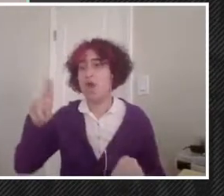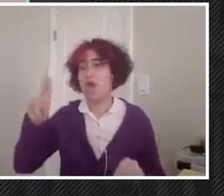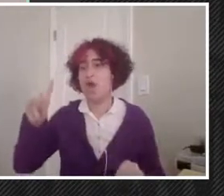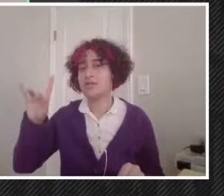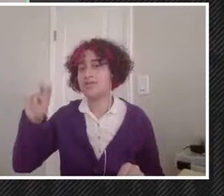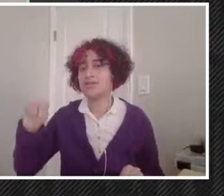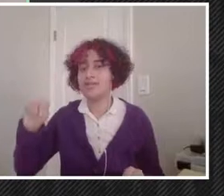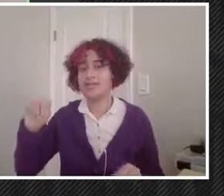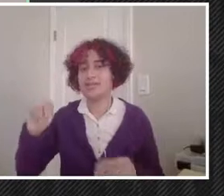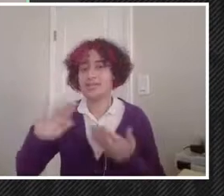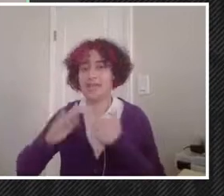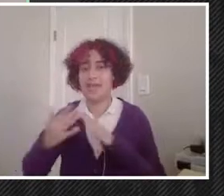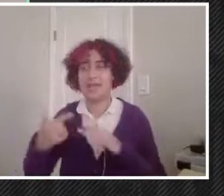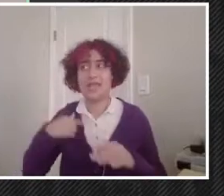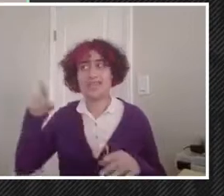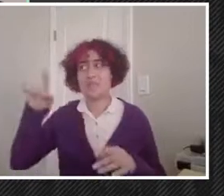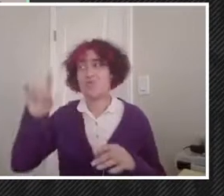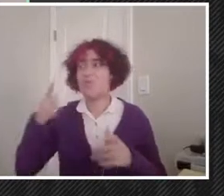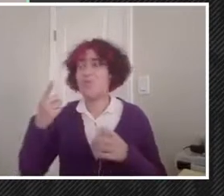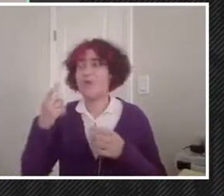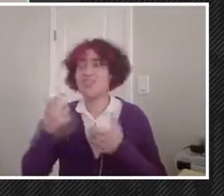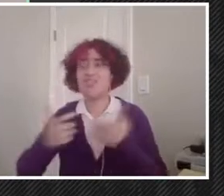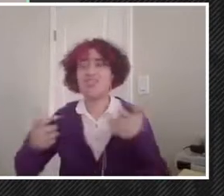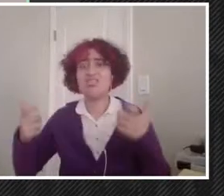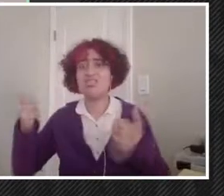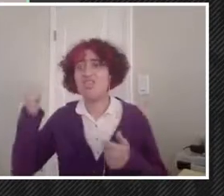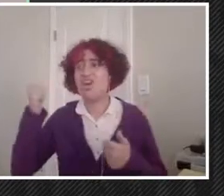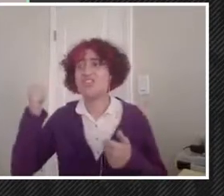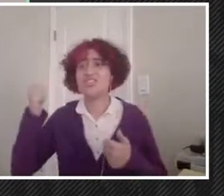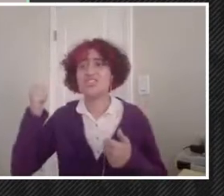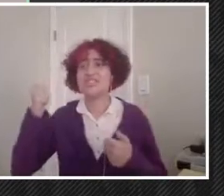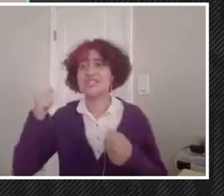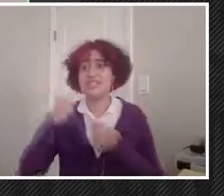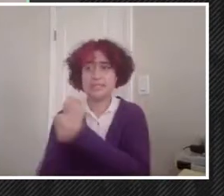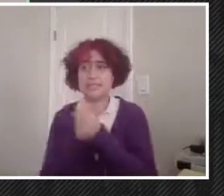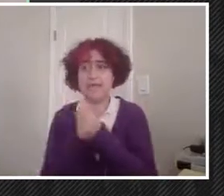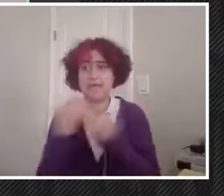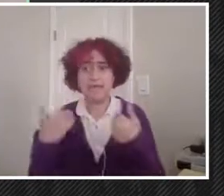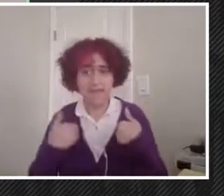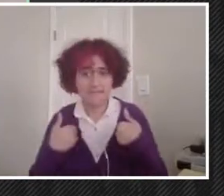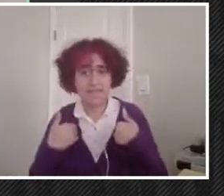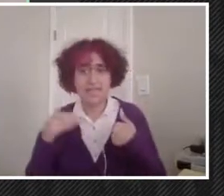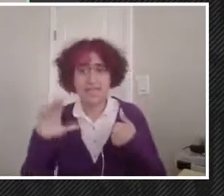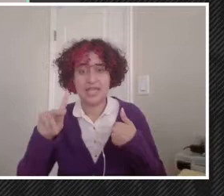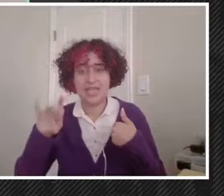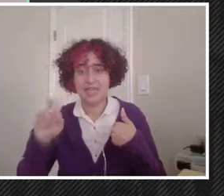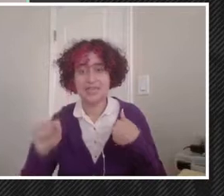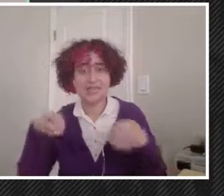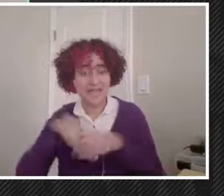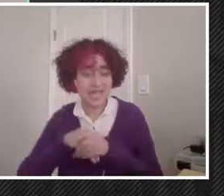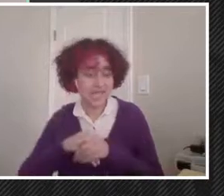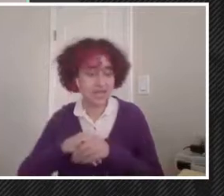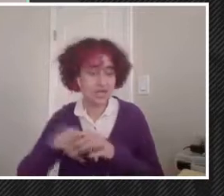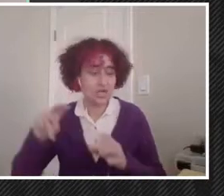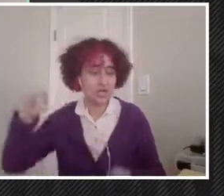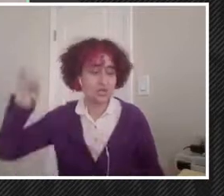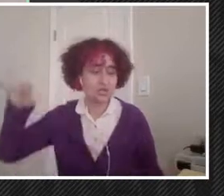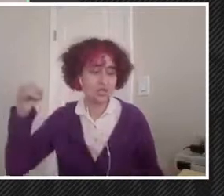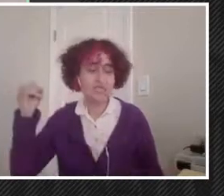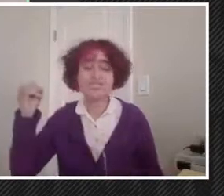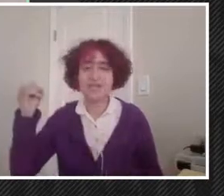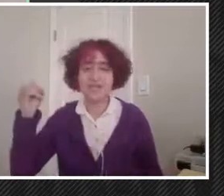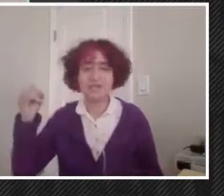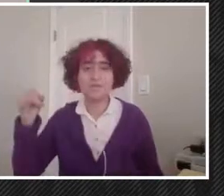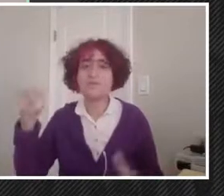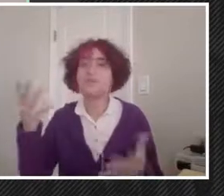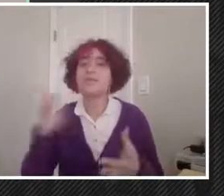counties in New Jersey. And what's important for us when we're talking about H.R. 40 in relation